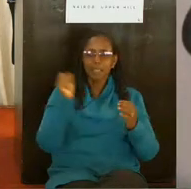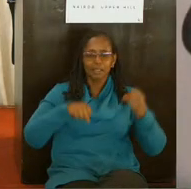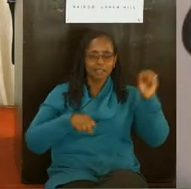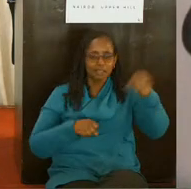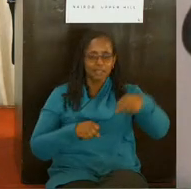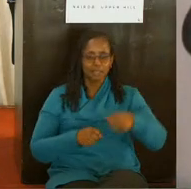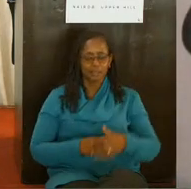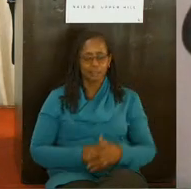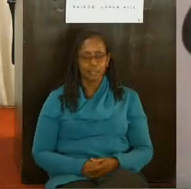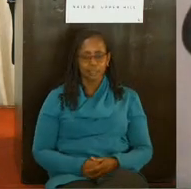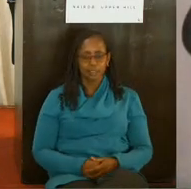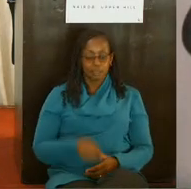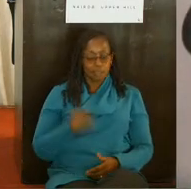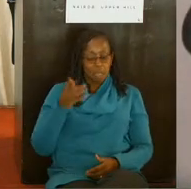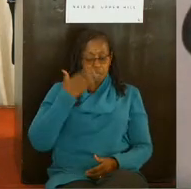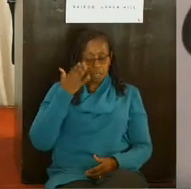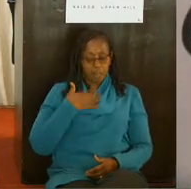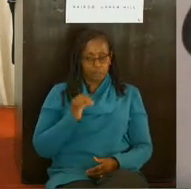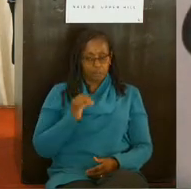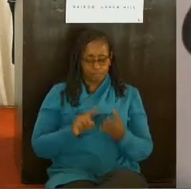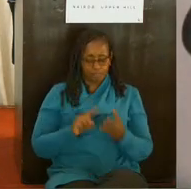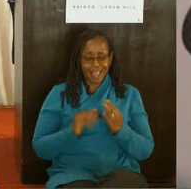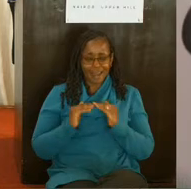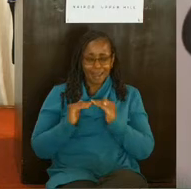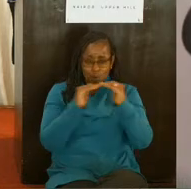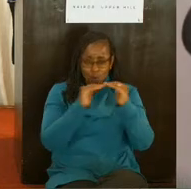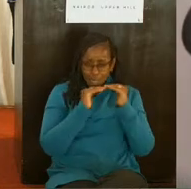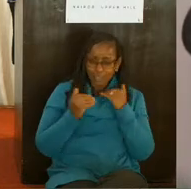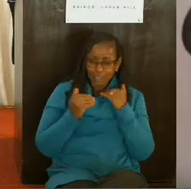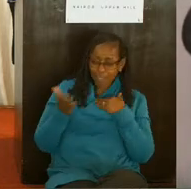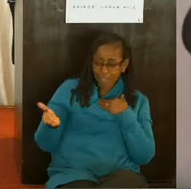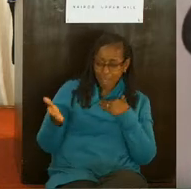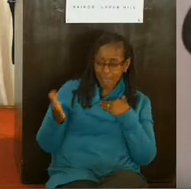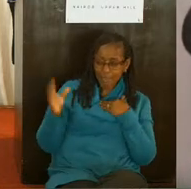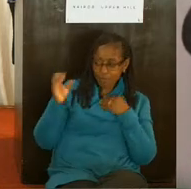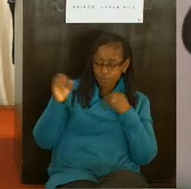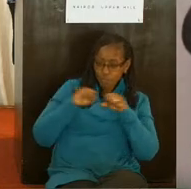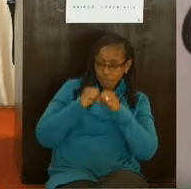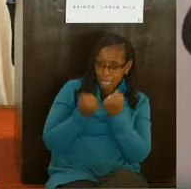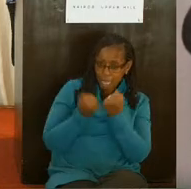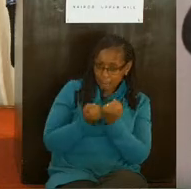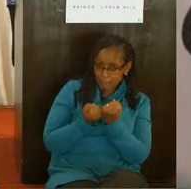okay those are not my answers is there a democracy in Civil Society organizations